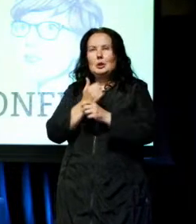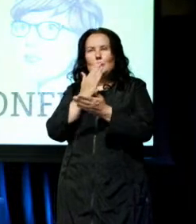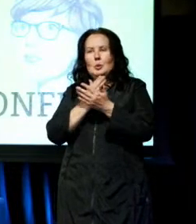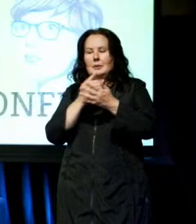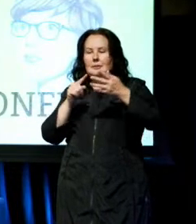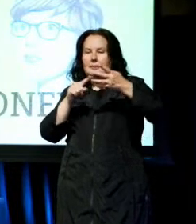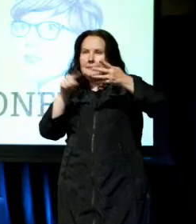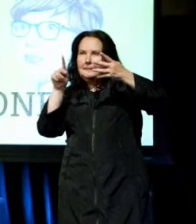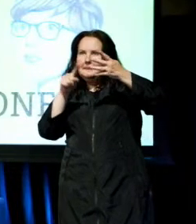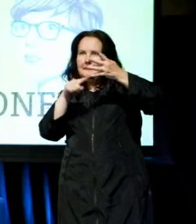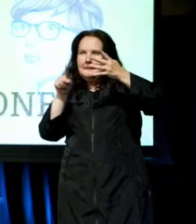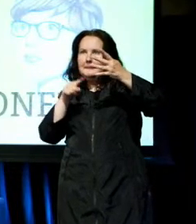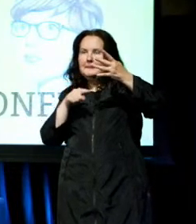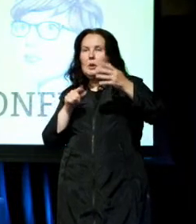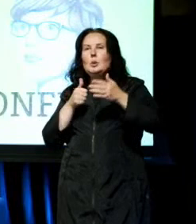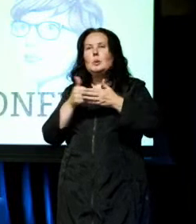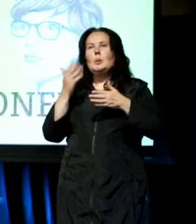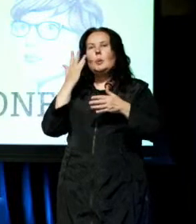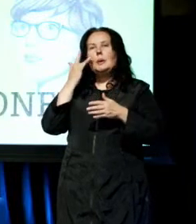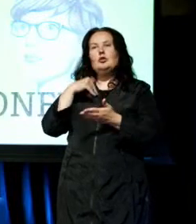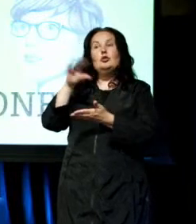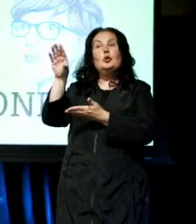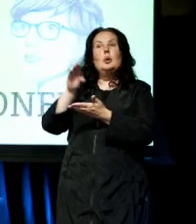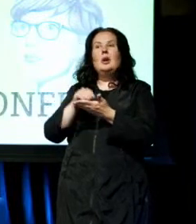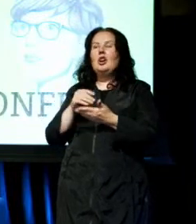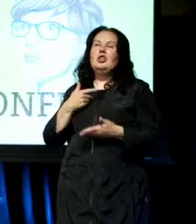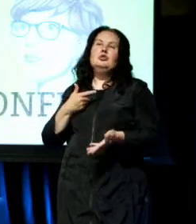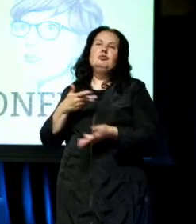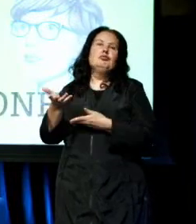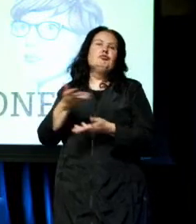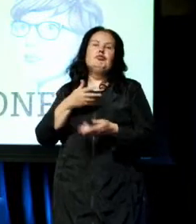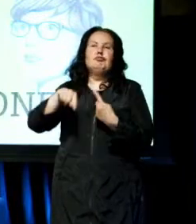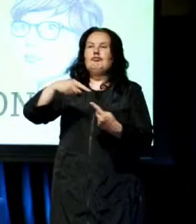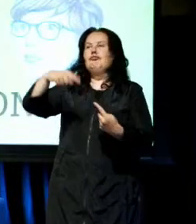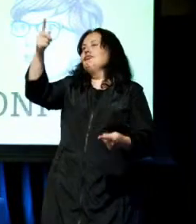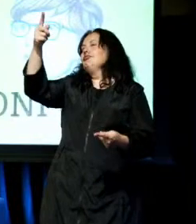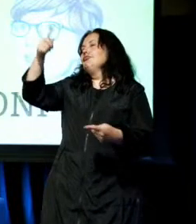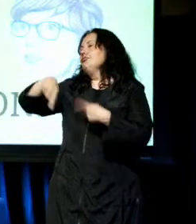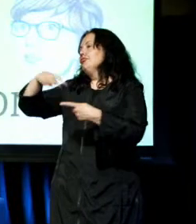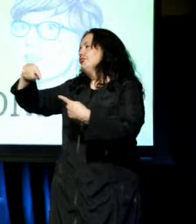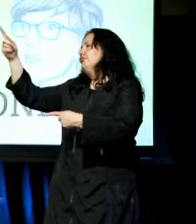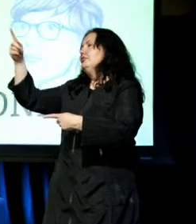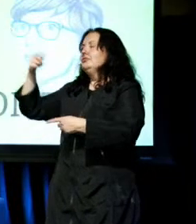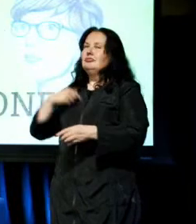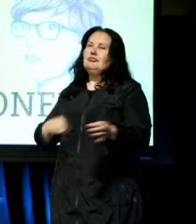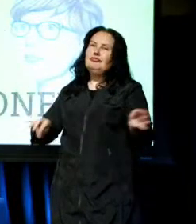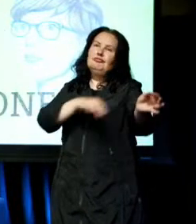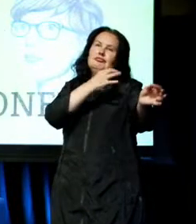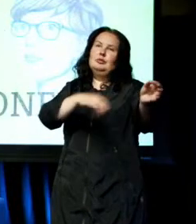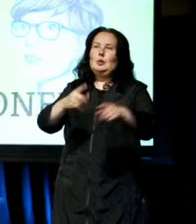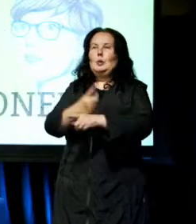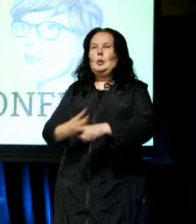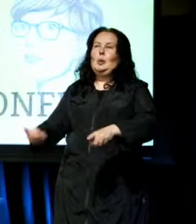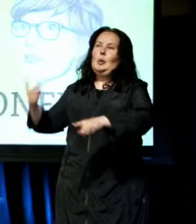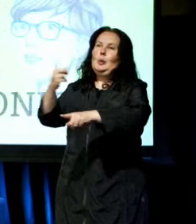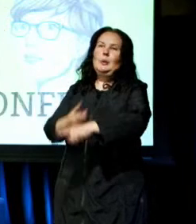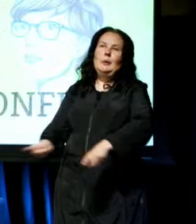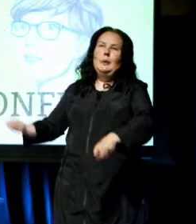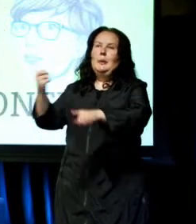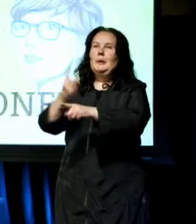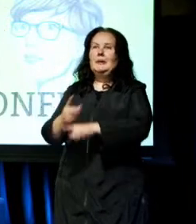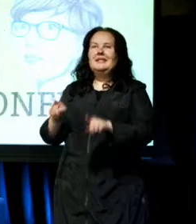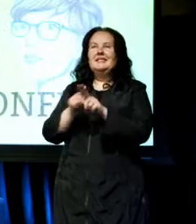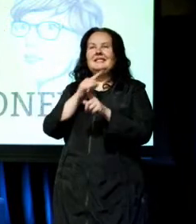everything? Normally, when I record these, I just let the conversations spin out. Like, I'm a long talker, as they say on